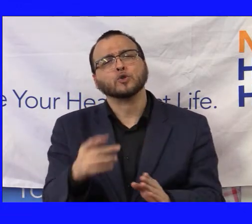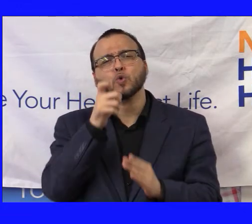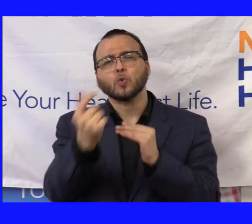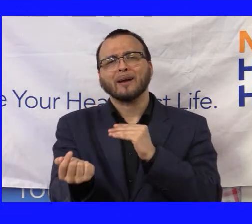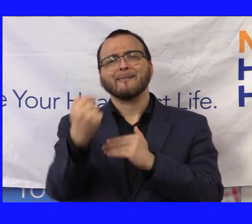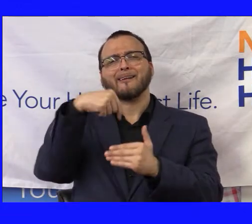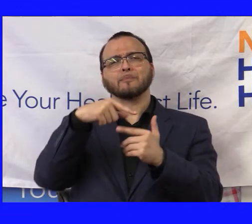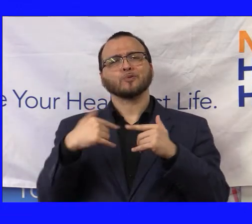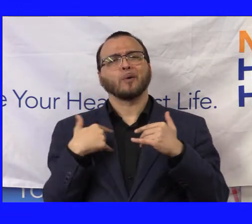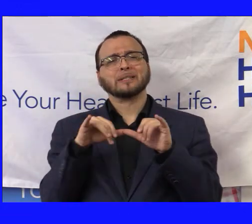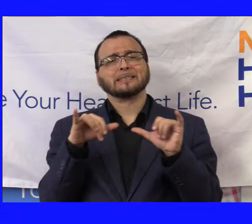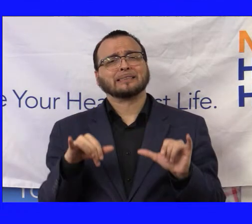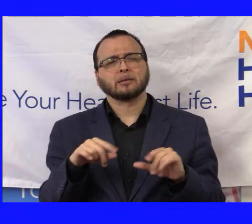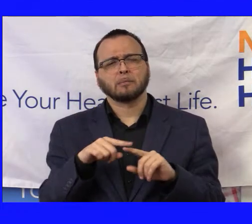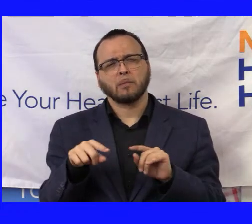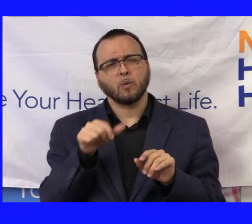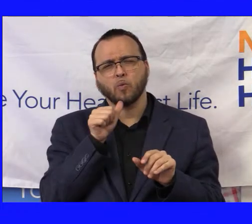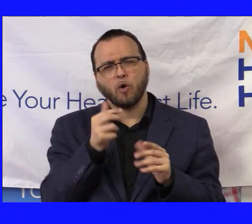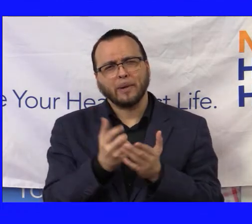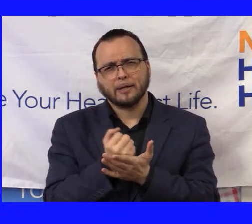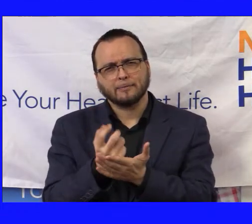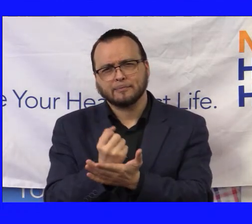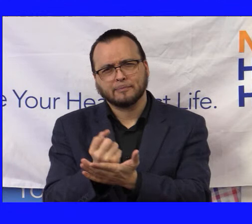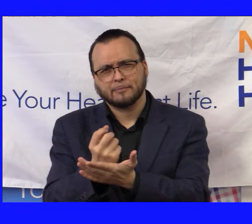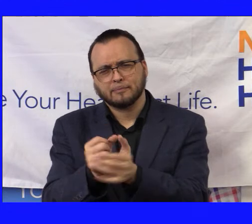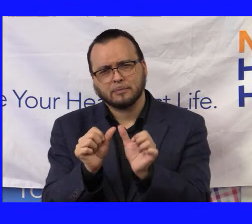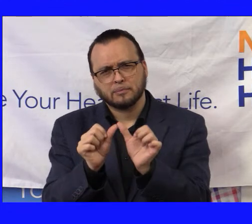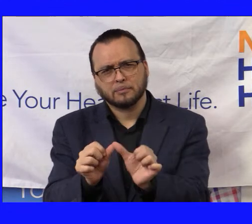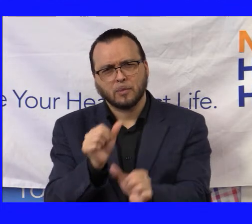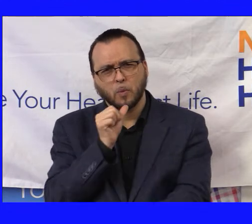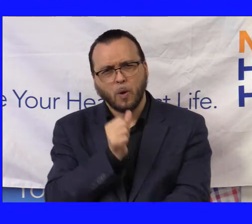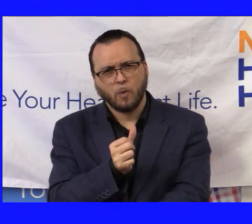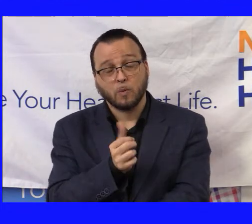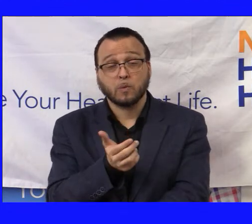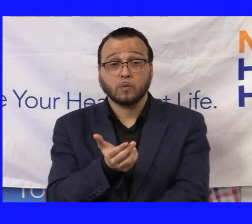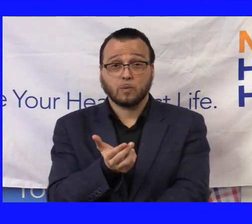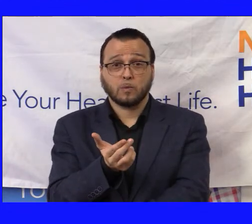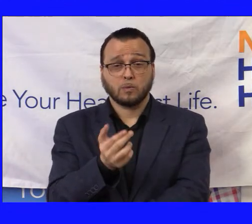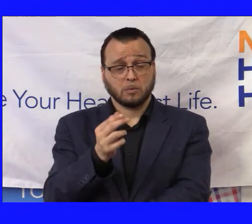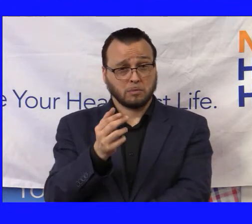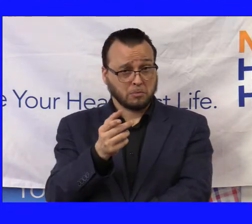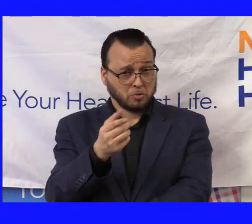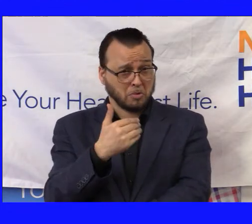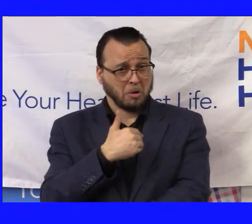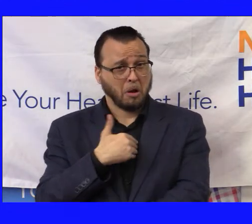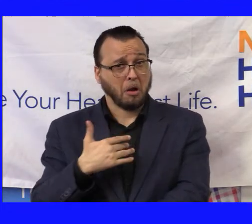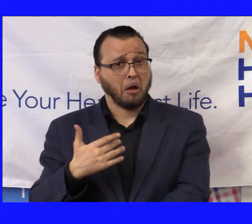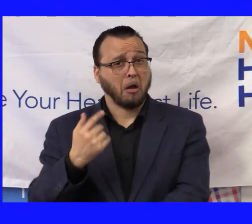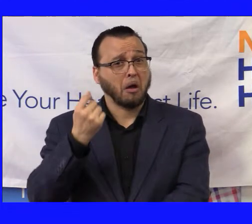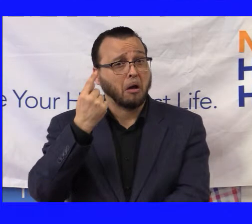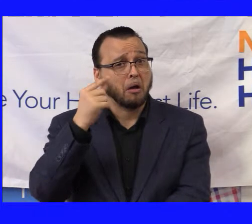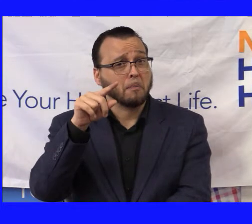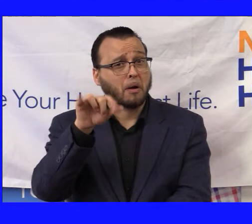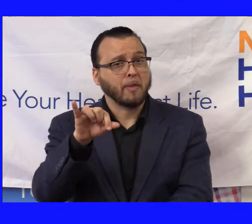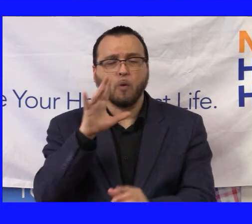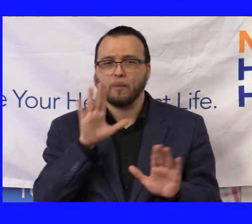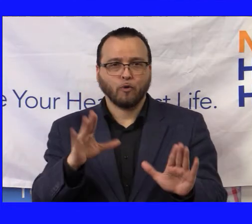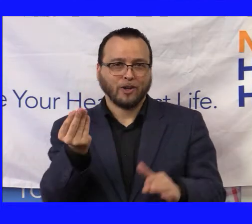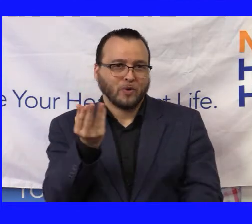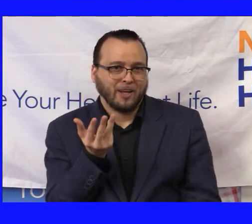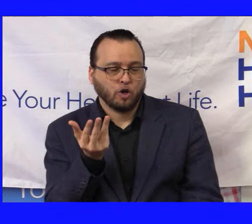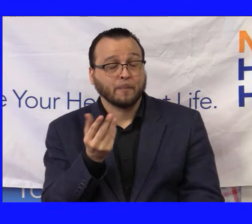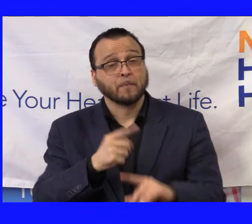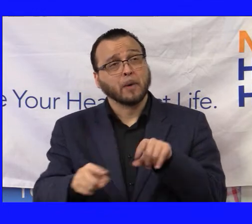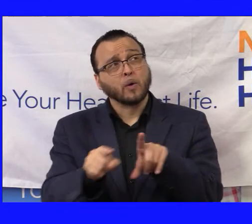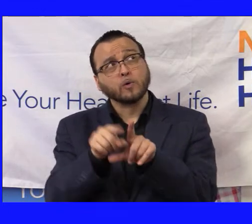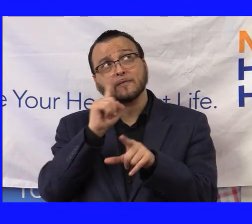in our system, and so. One, if you have a sense of that, it'd be great to hear, but also on the averages,